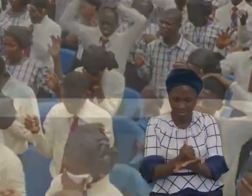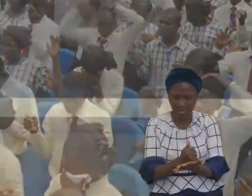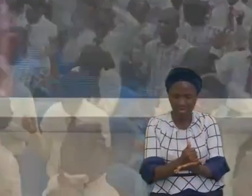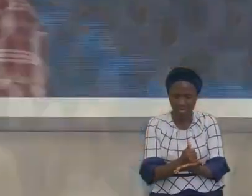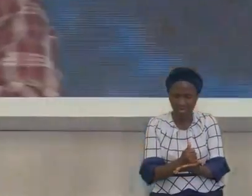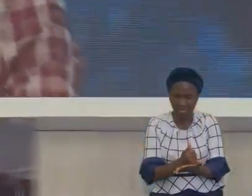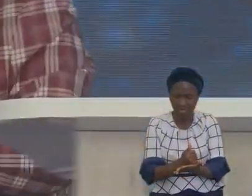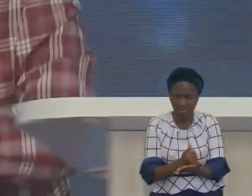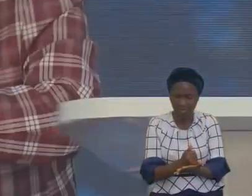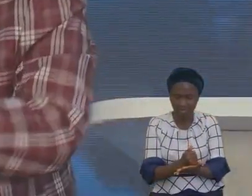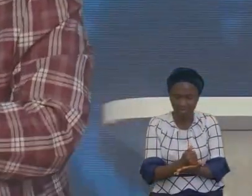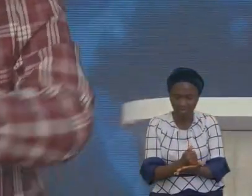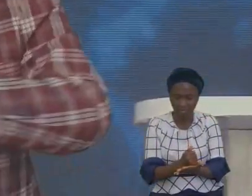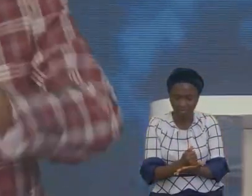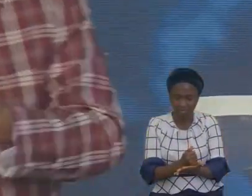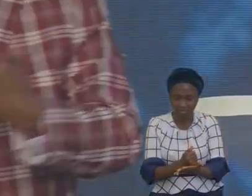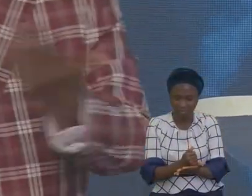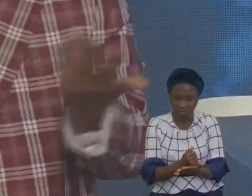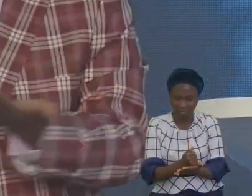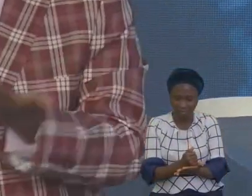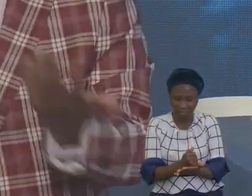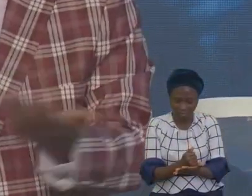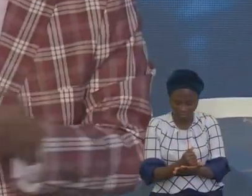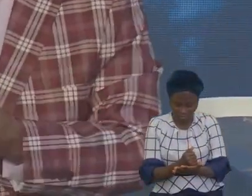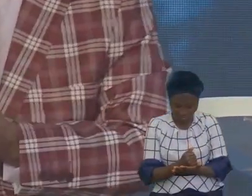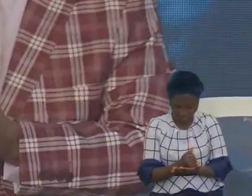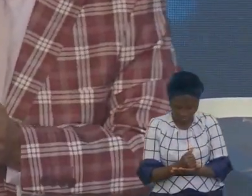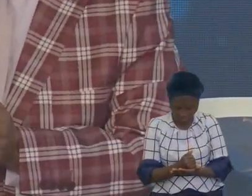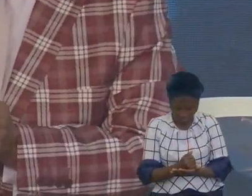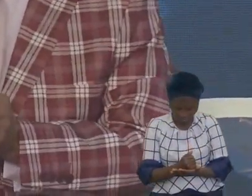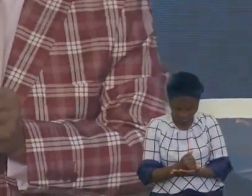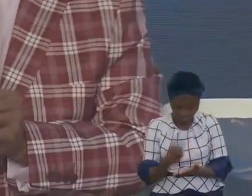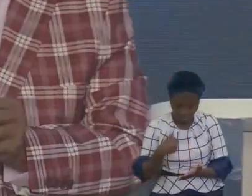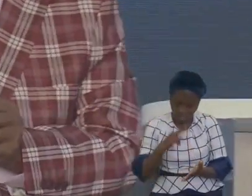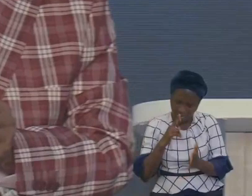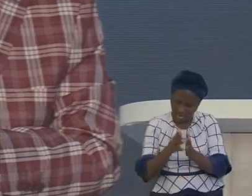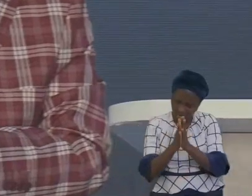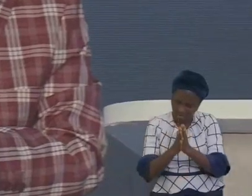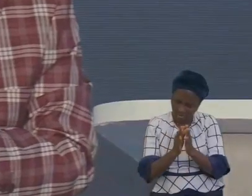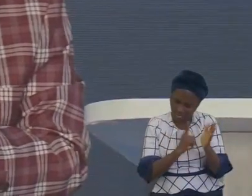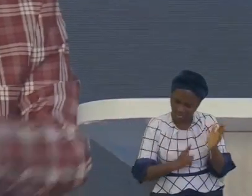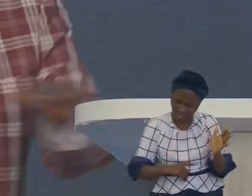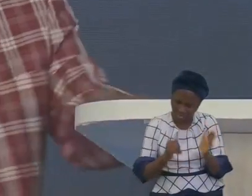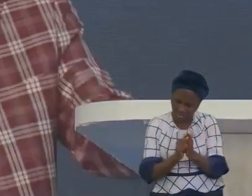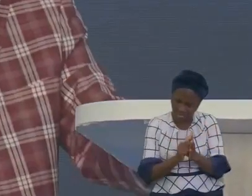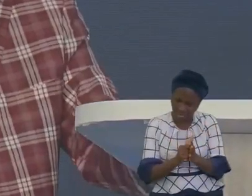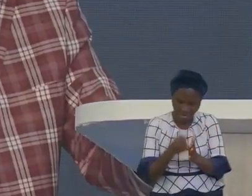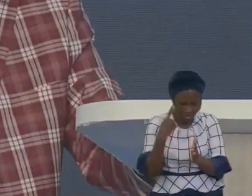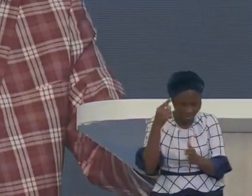We're asking, Lord, for anyone that has any form of sickness in their body,